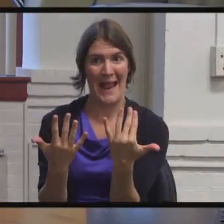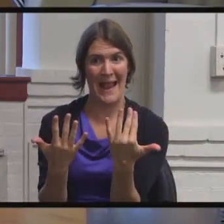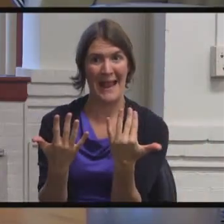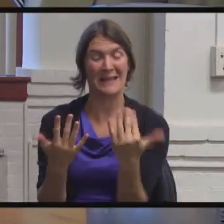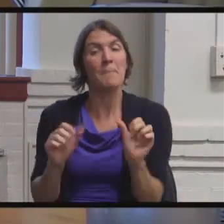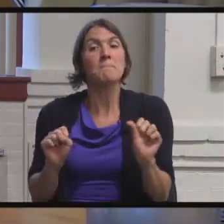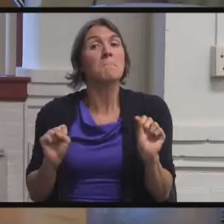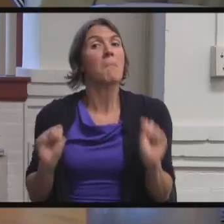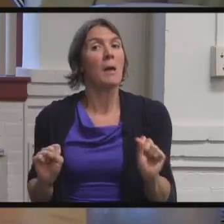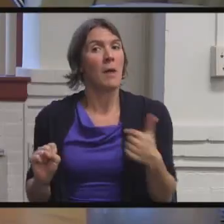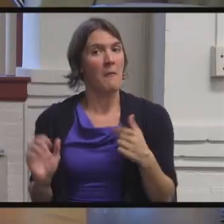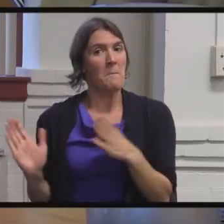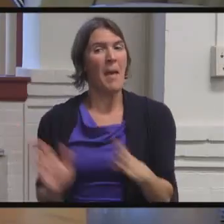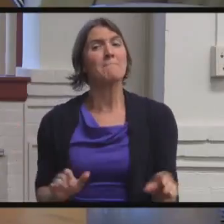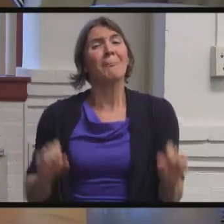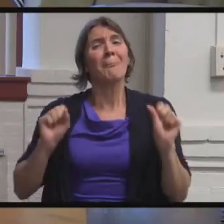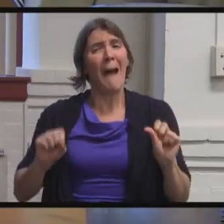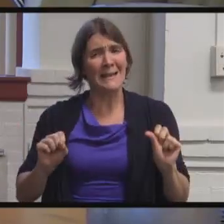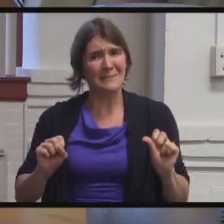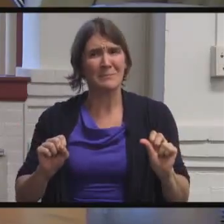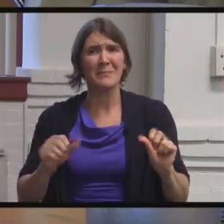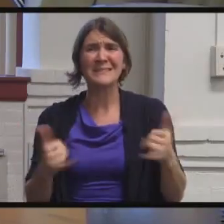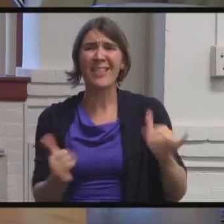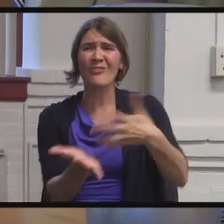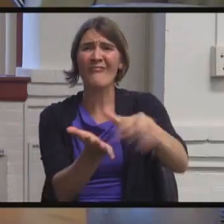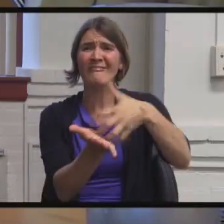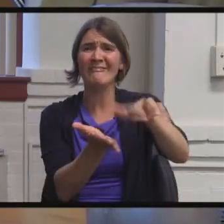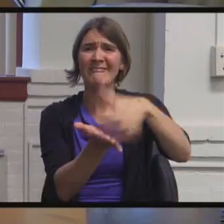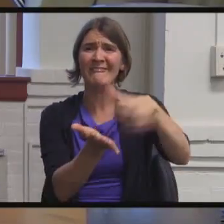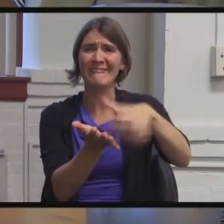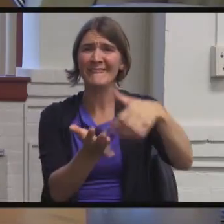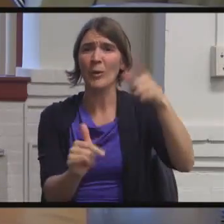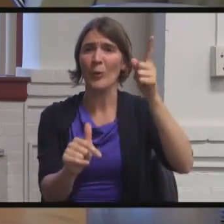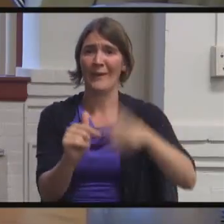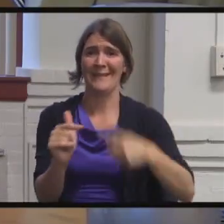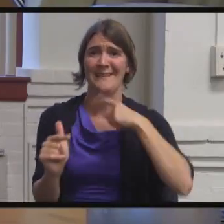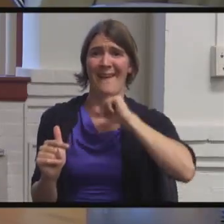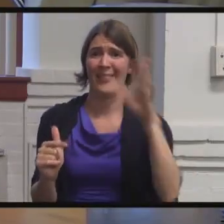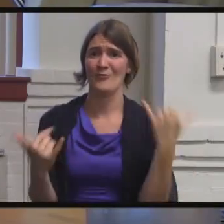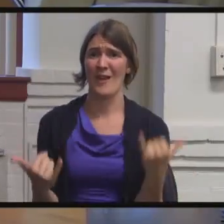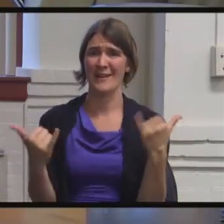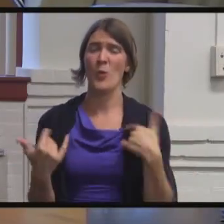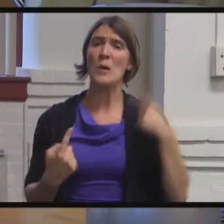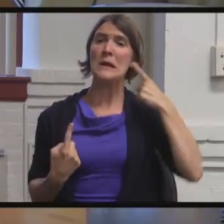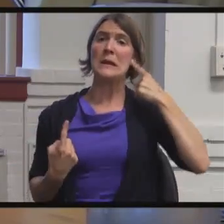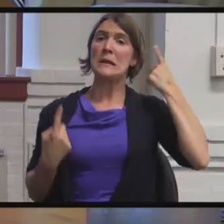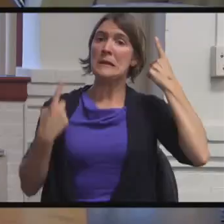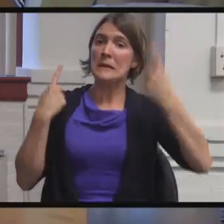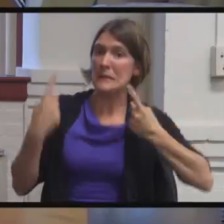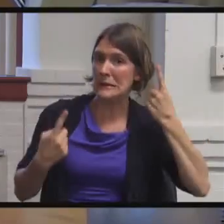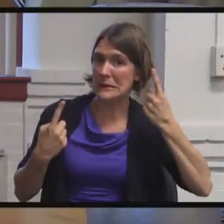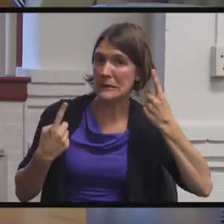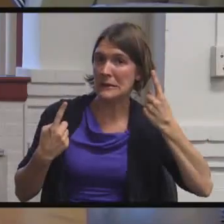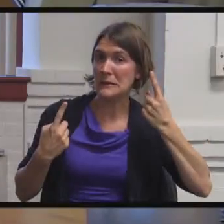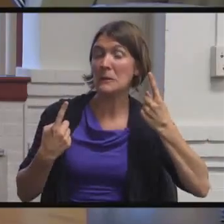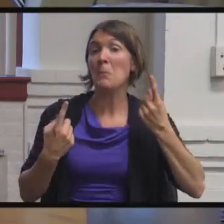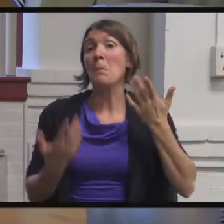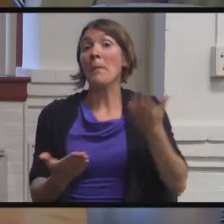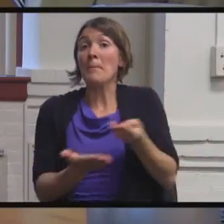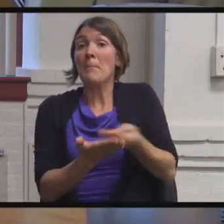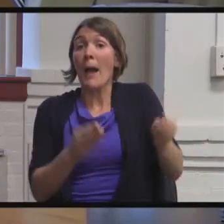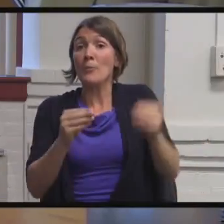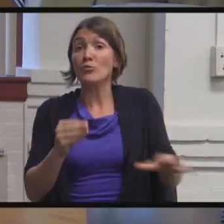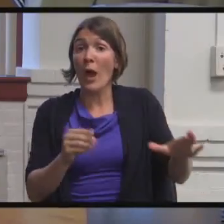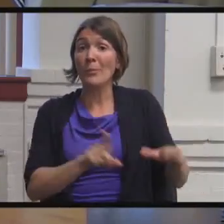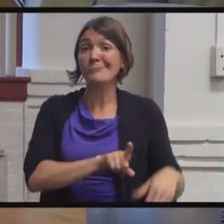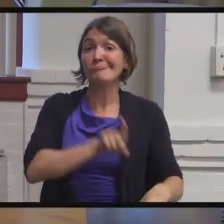potential plans that we're working on, because we are considering property potentially up